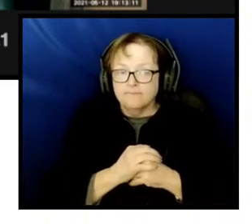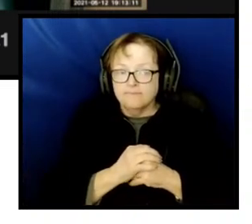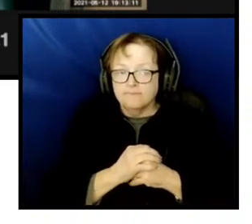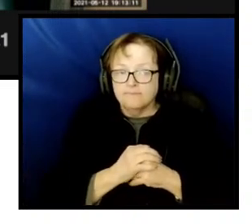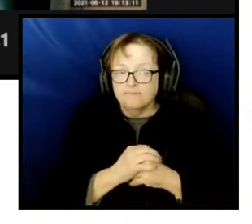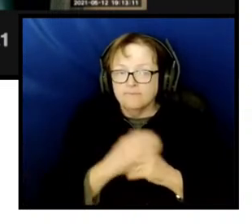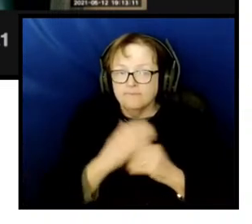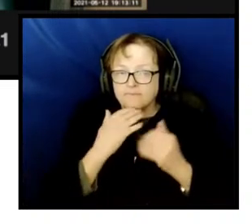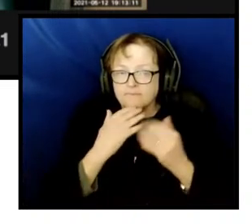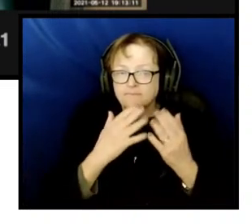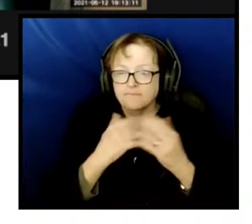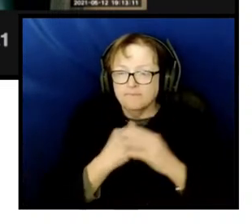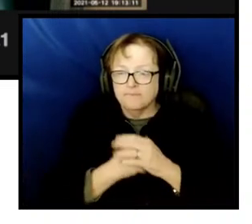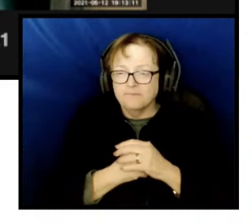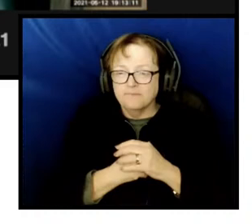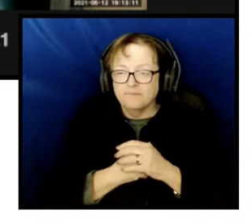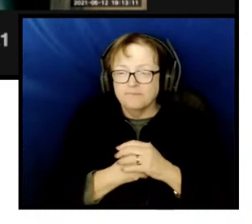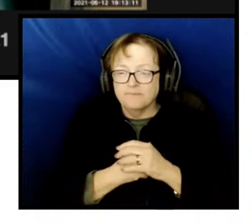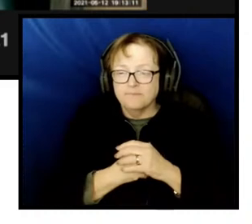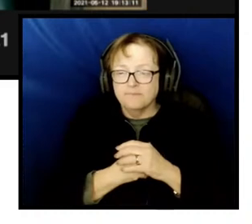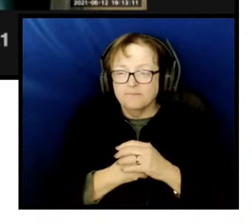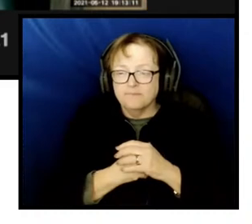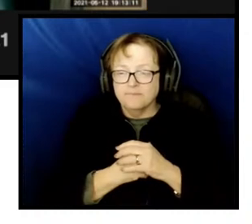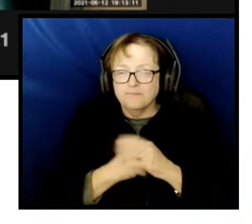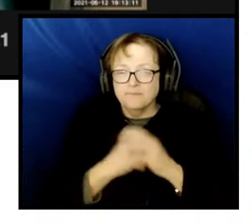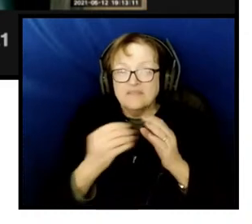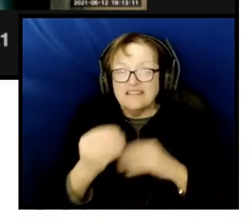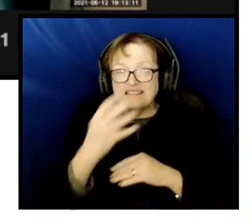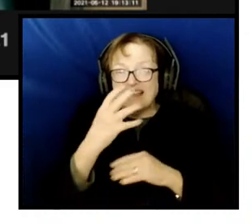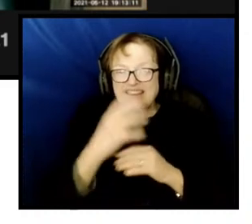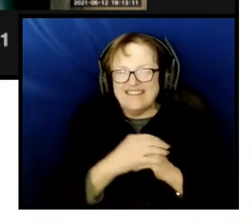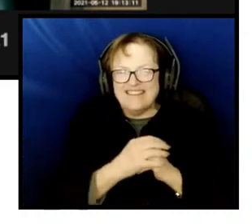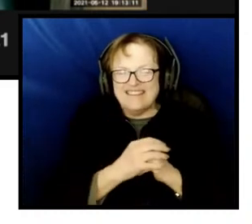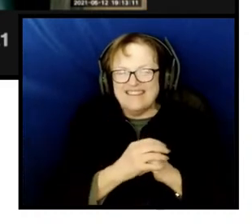Thank you. Can we move to the next slide?